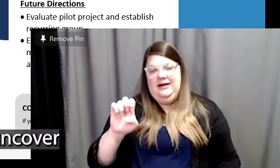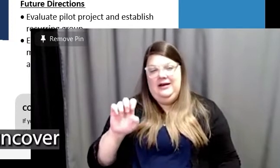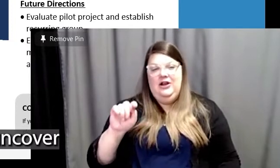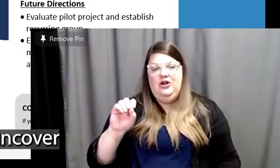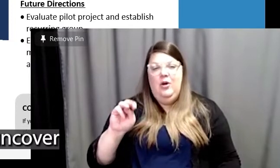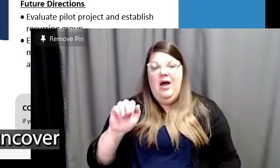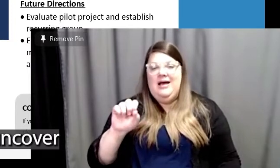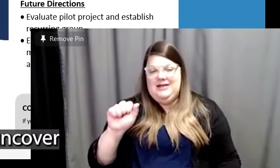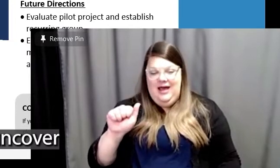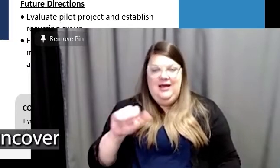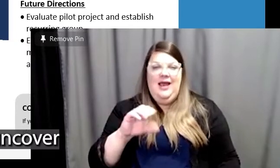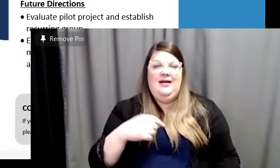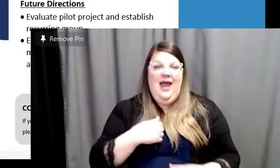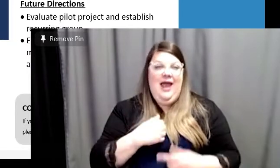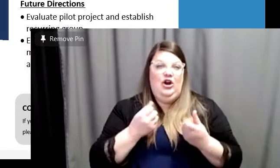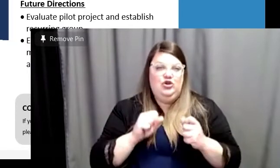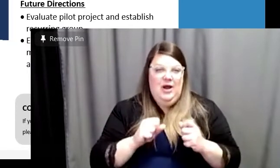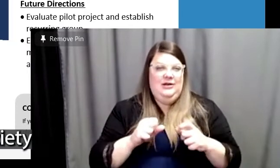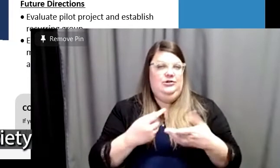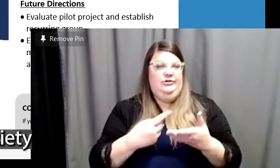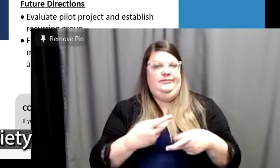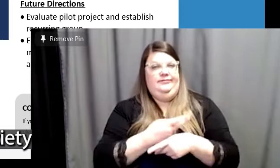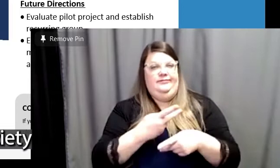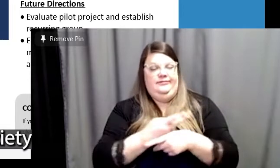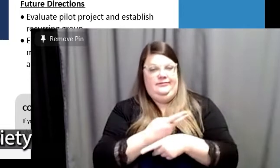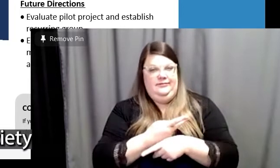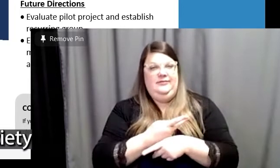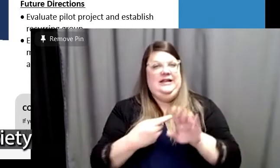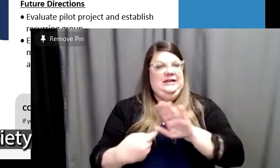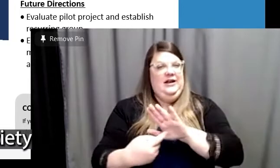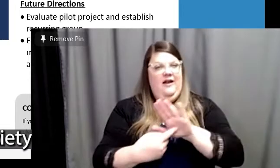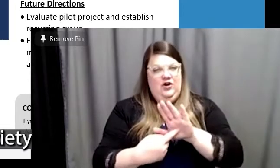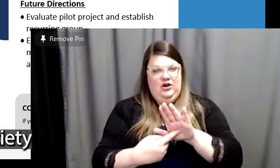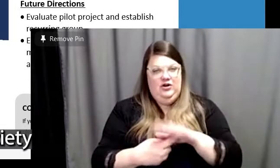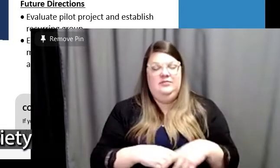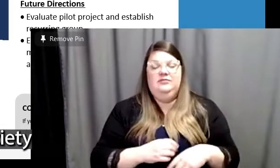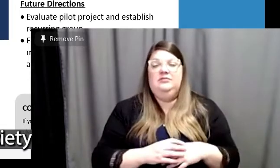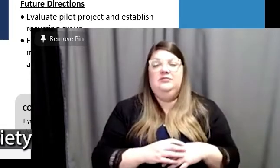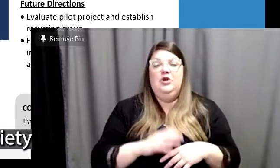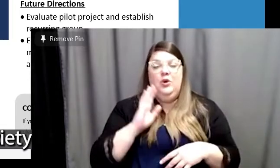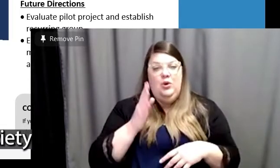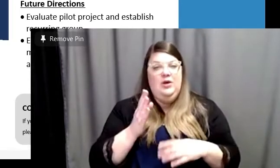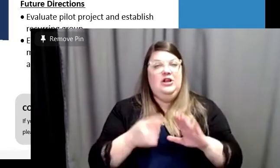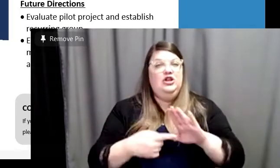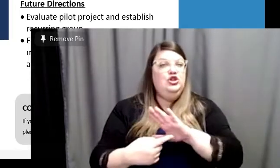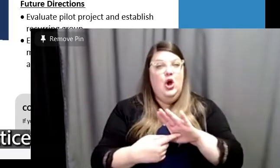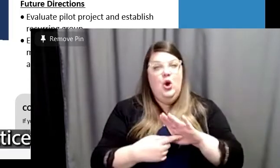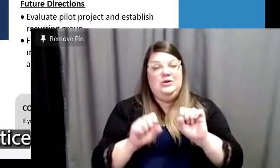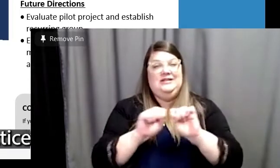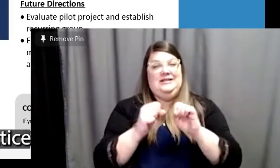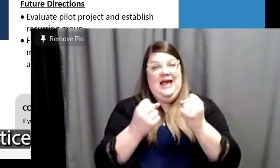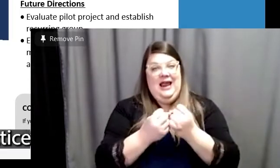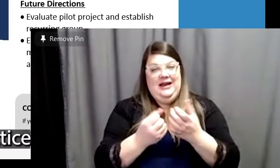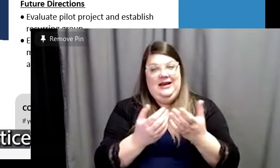are trying to uncover. We're going to show society